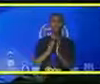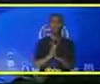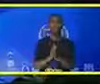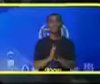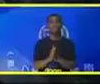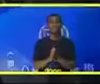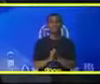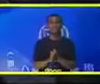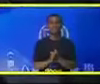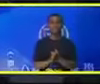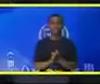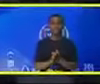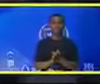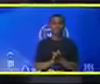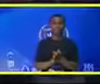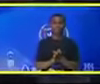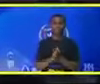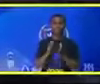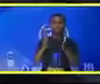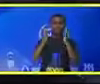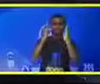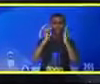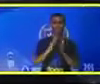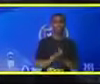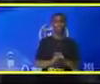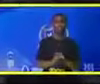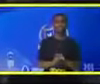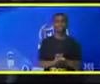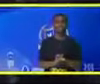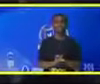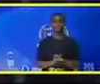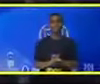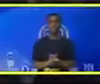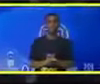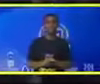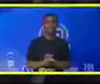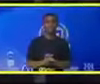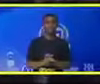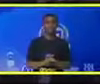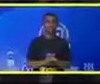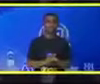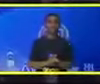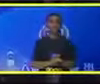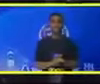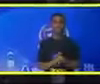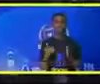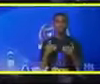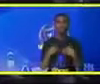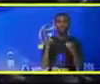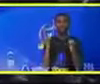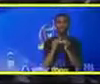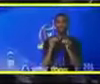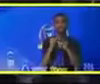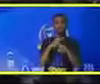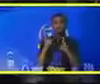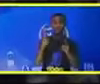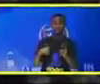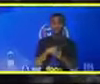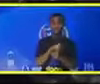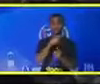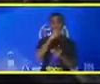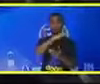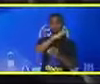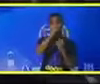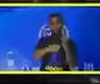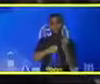Please pay attention and let me give you the last one. There are many more, but we stop at the fourth so that we